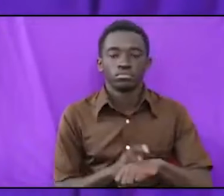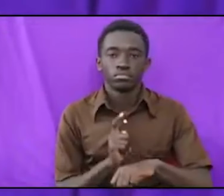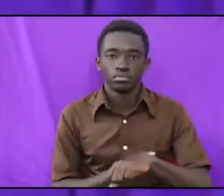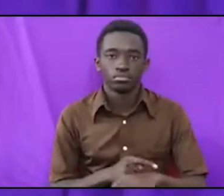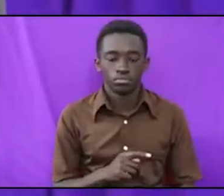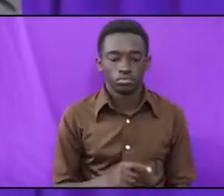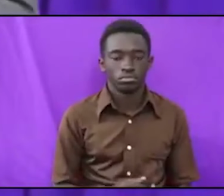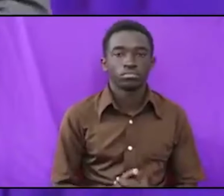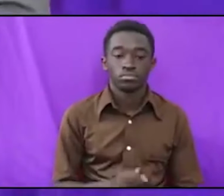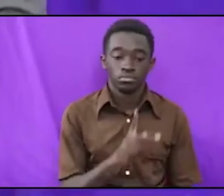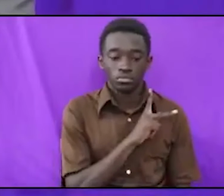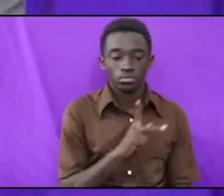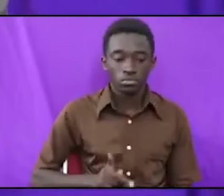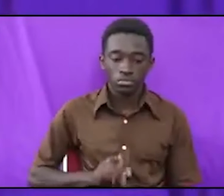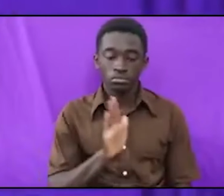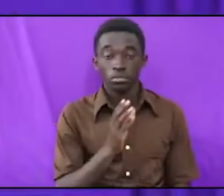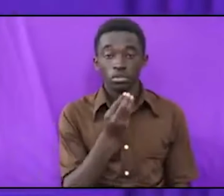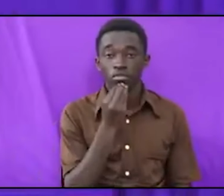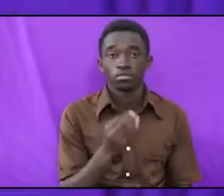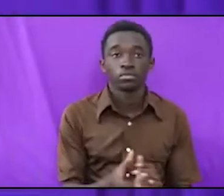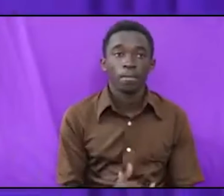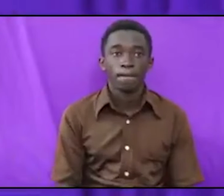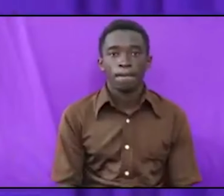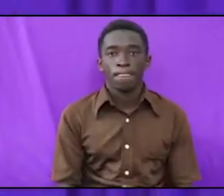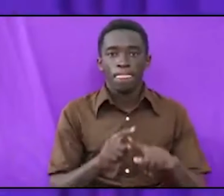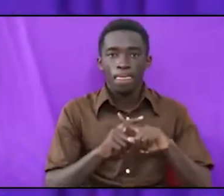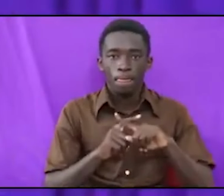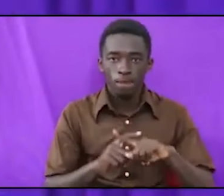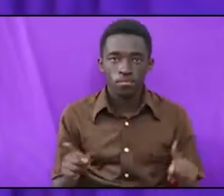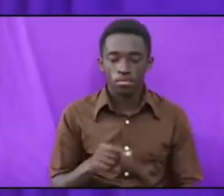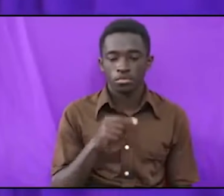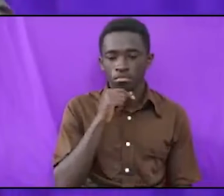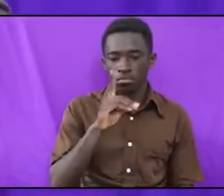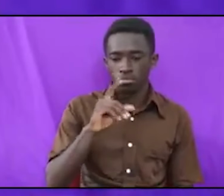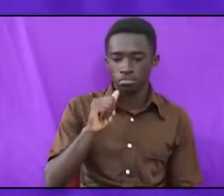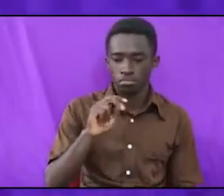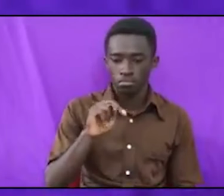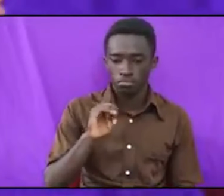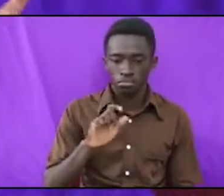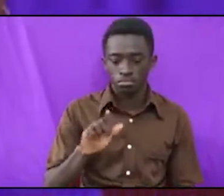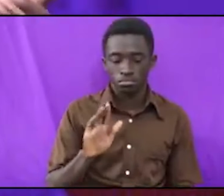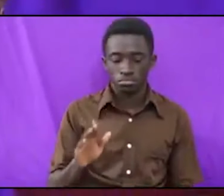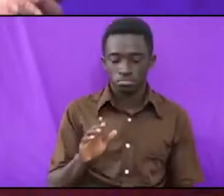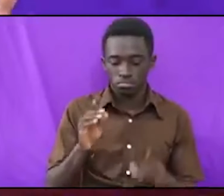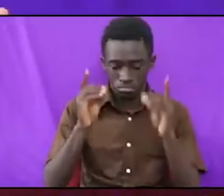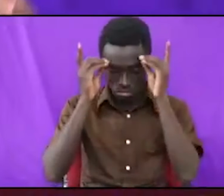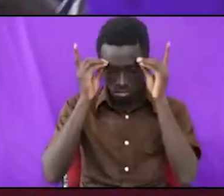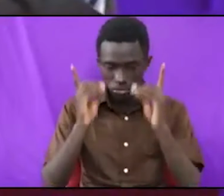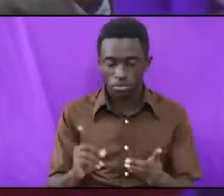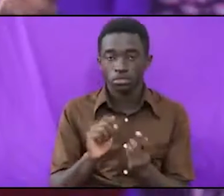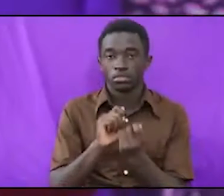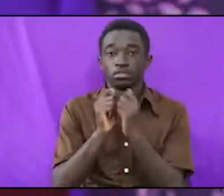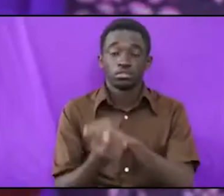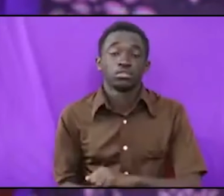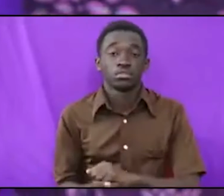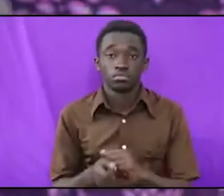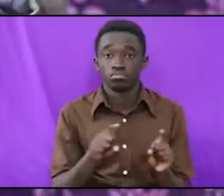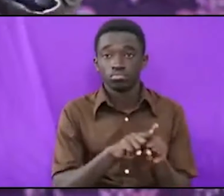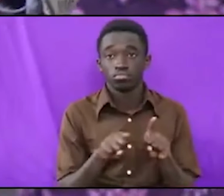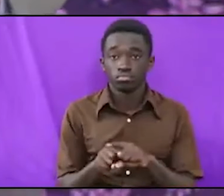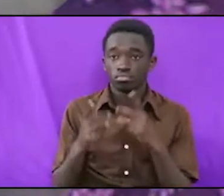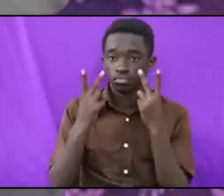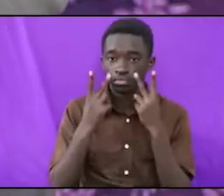royal food. But Daniel makes a decision that is very interesting that I'd like us to take note as we think